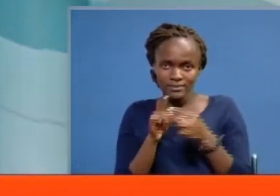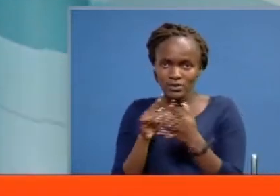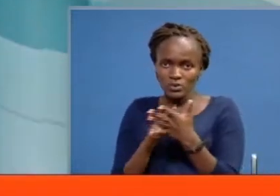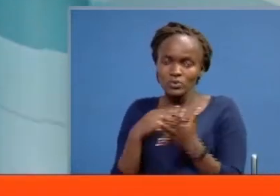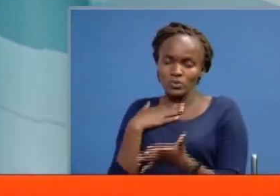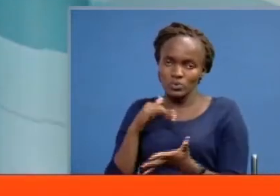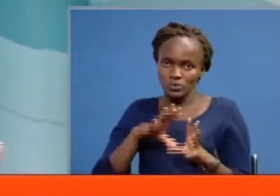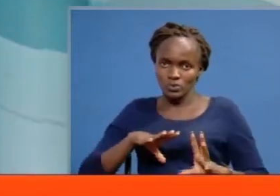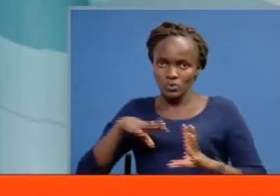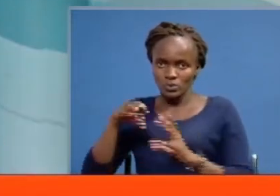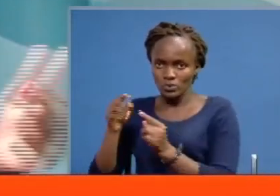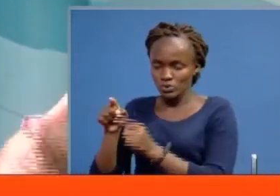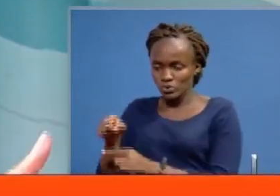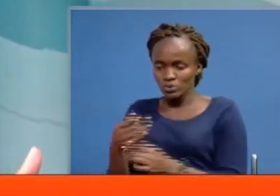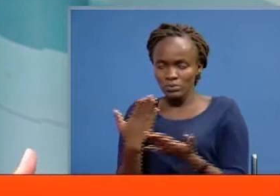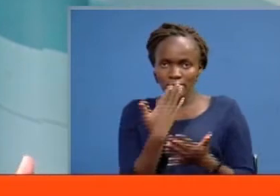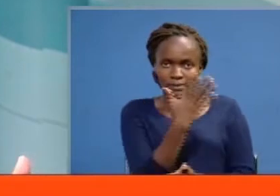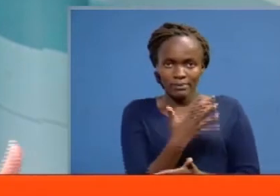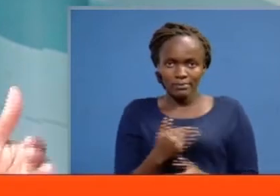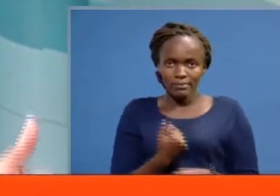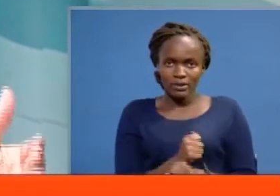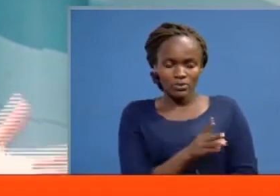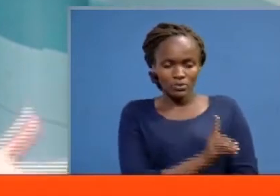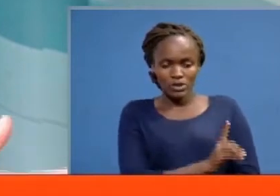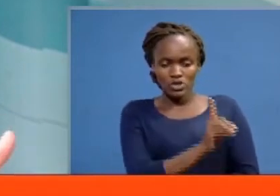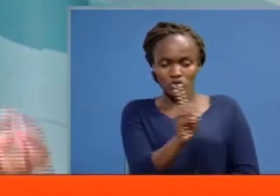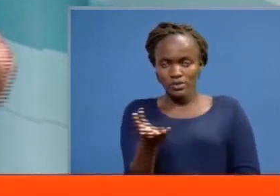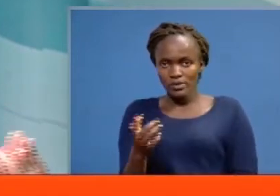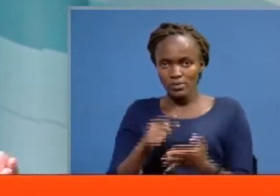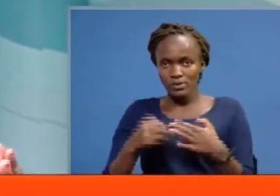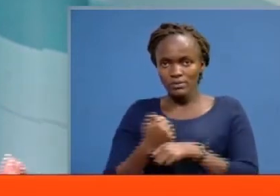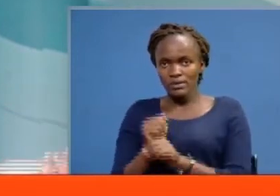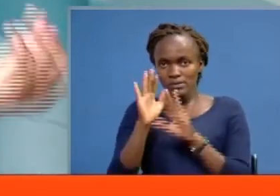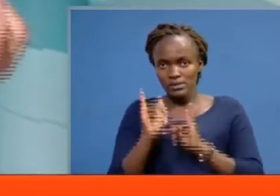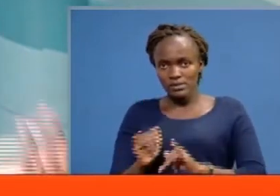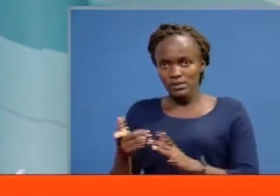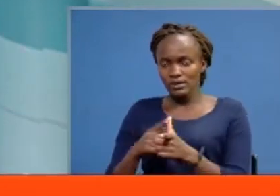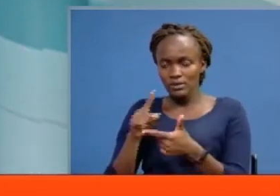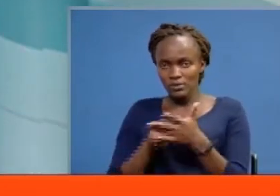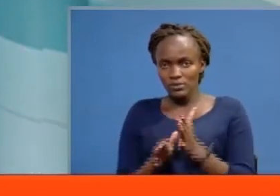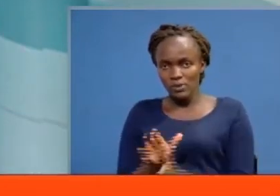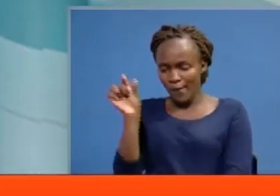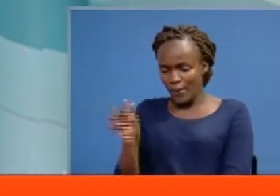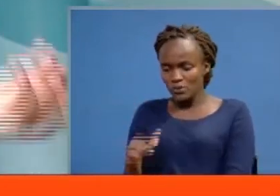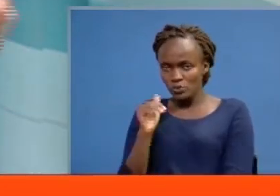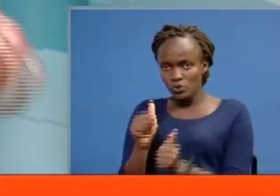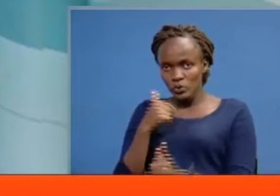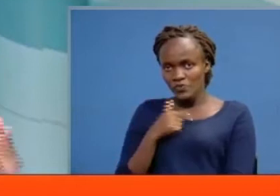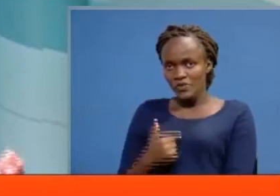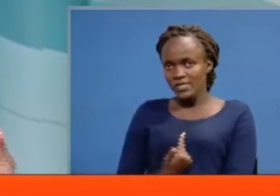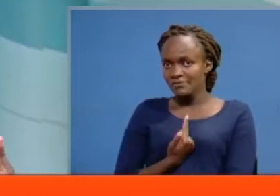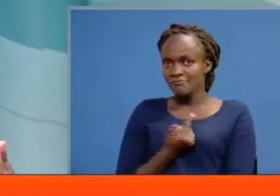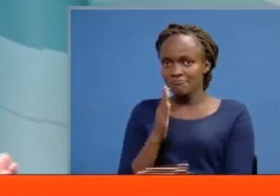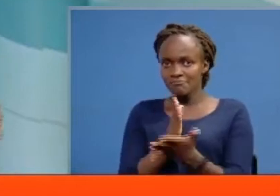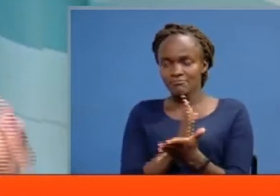move towards. The paper can only get you to the door. What's going to sustain you is your brand, is the personality that you have, is the real